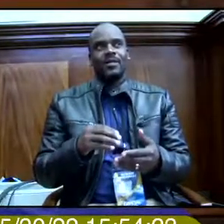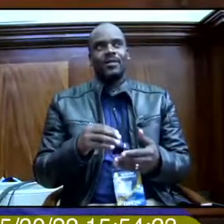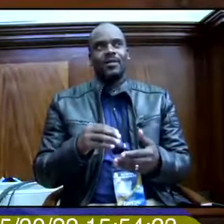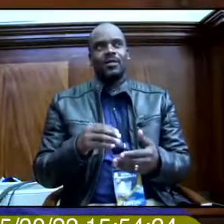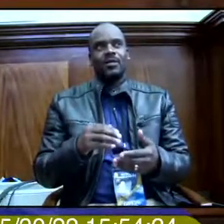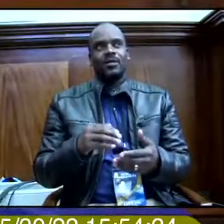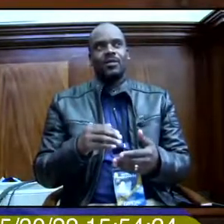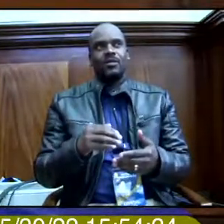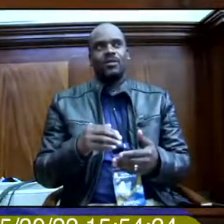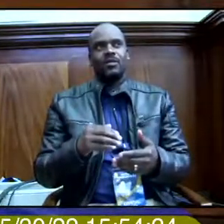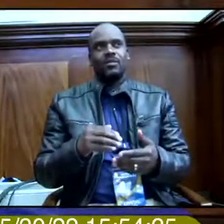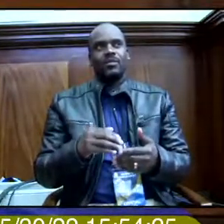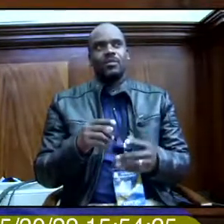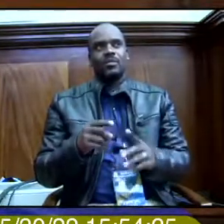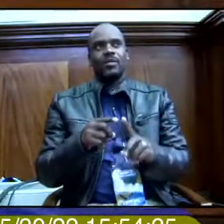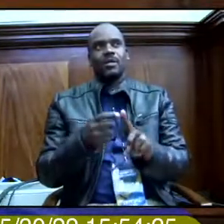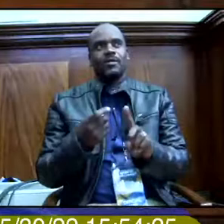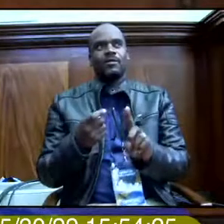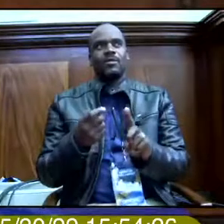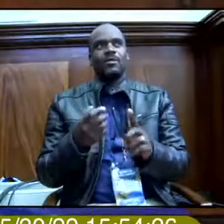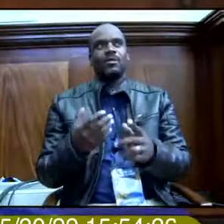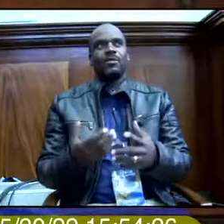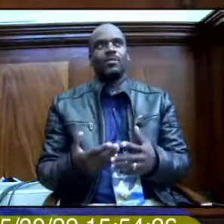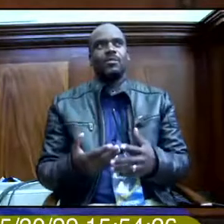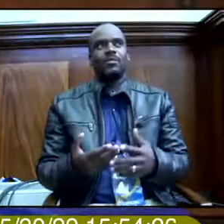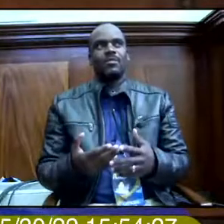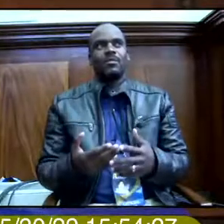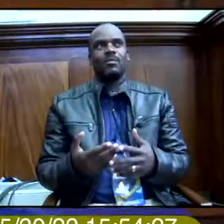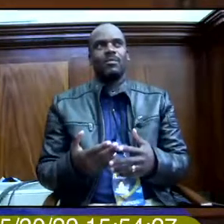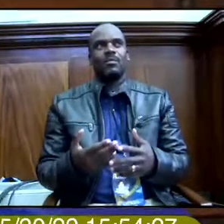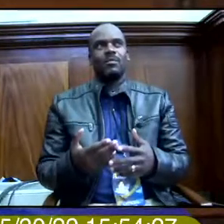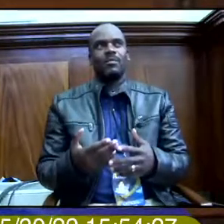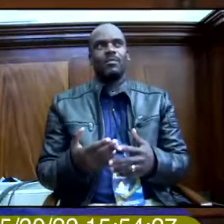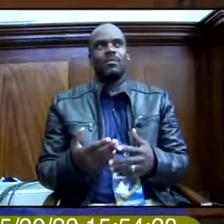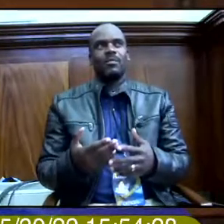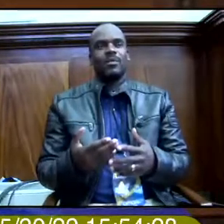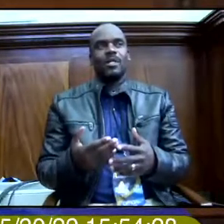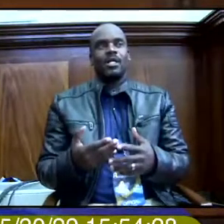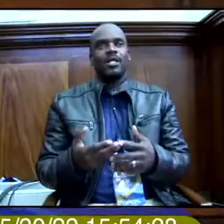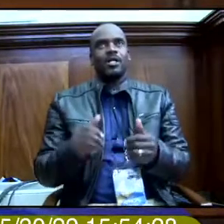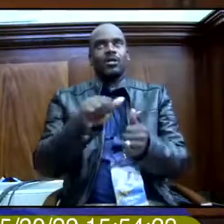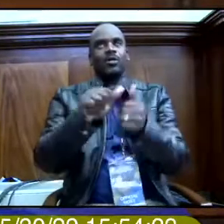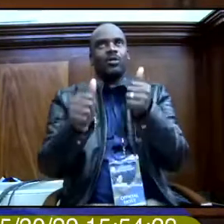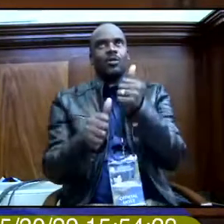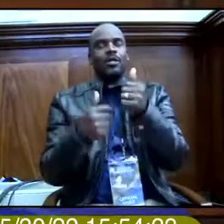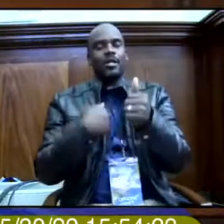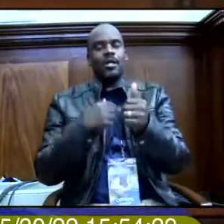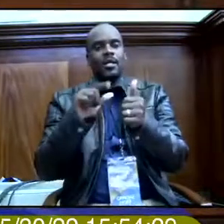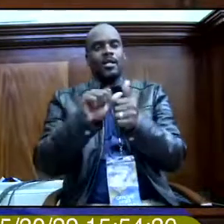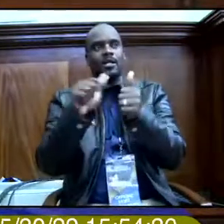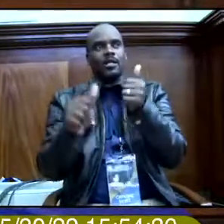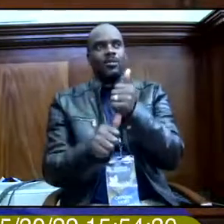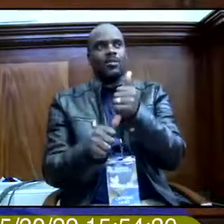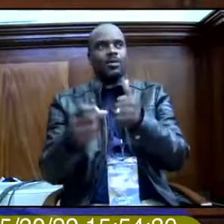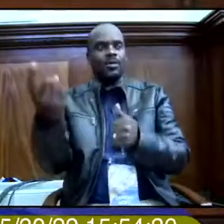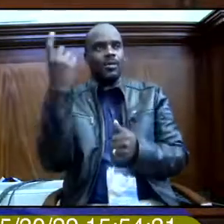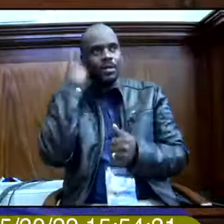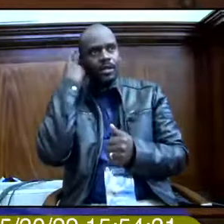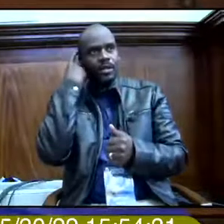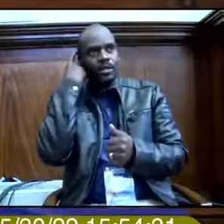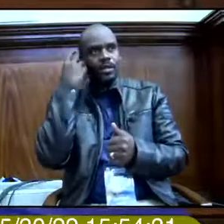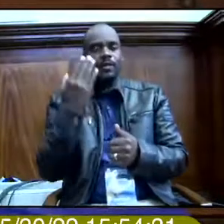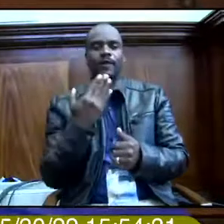i'm from salipsu i'm the deputy secretary general thank you